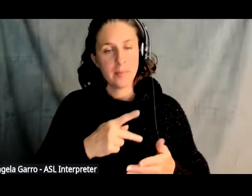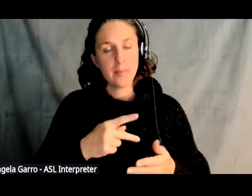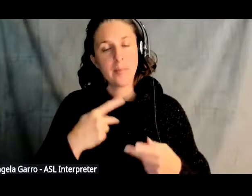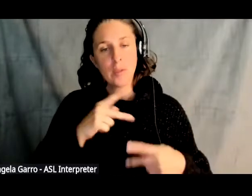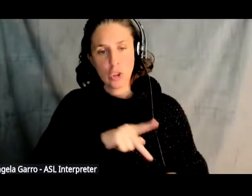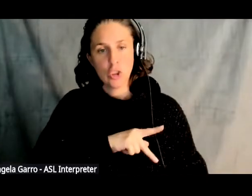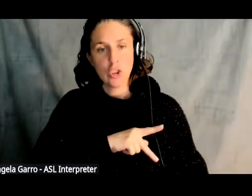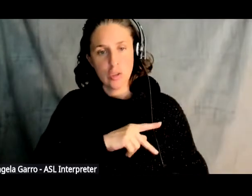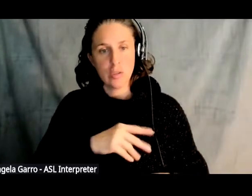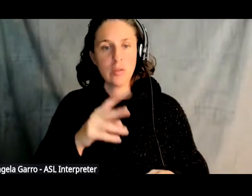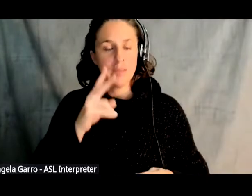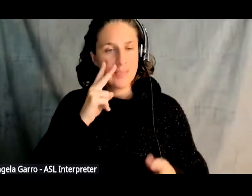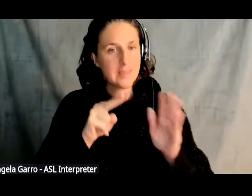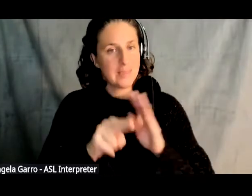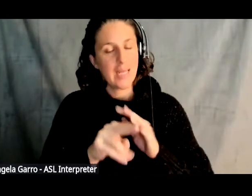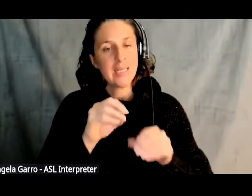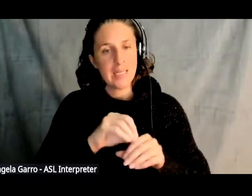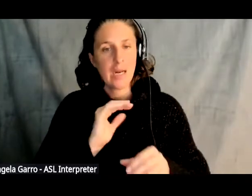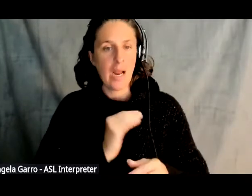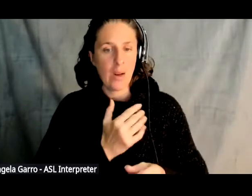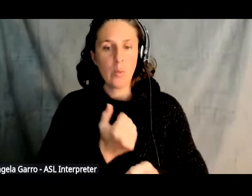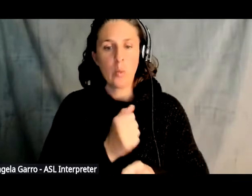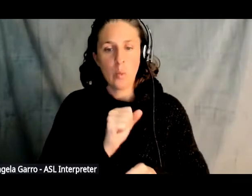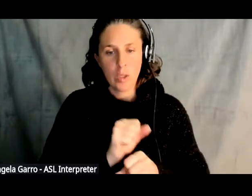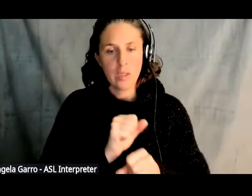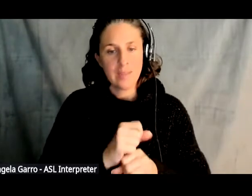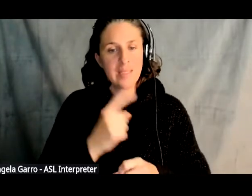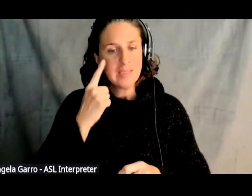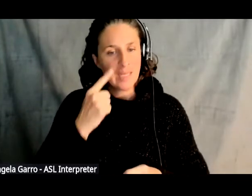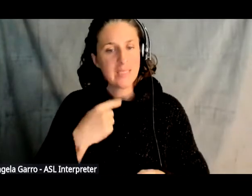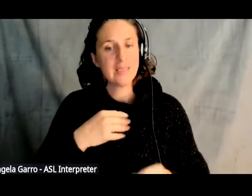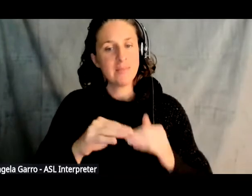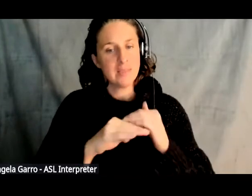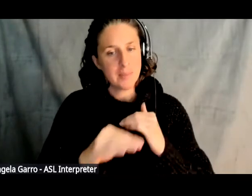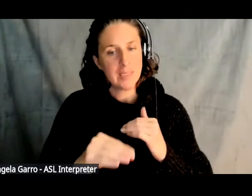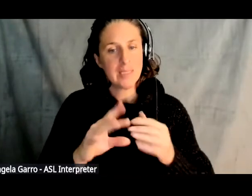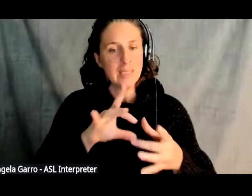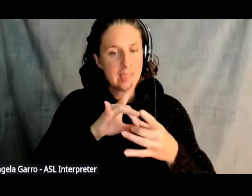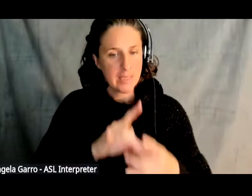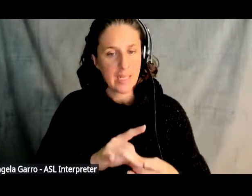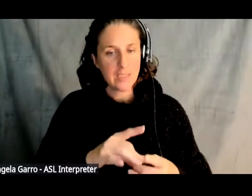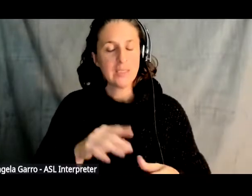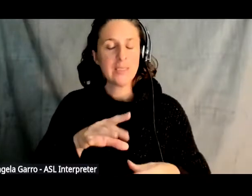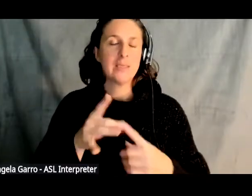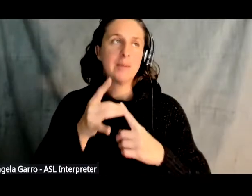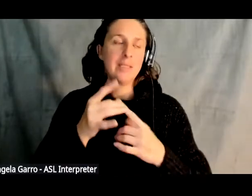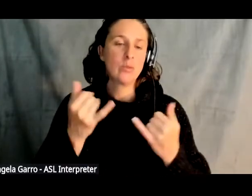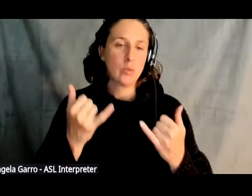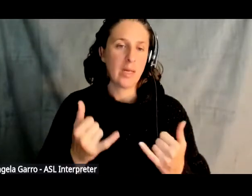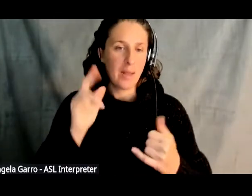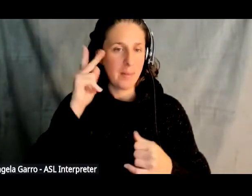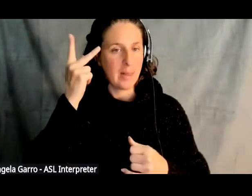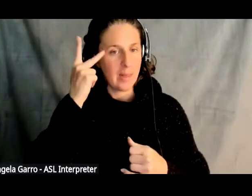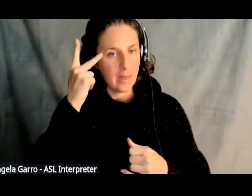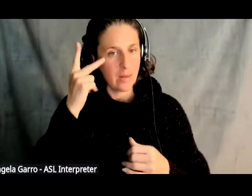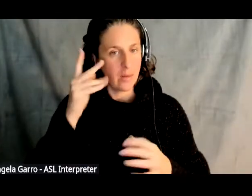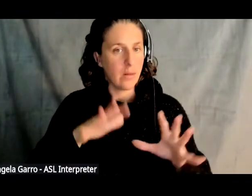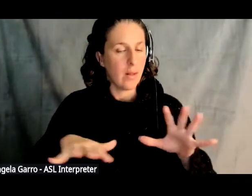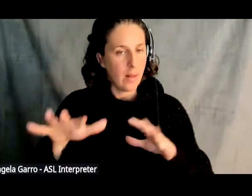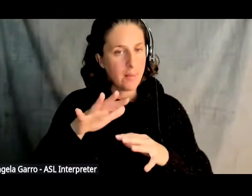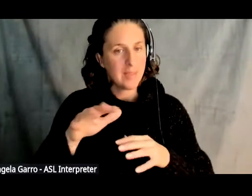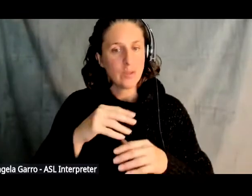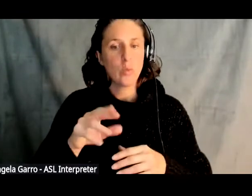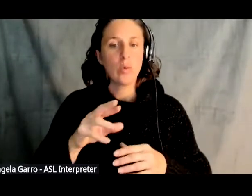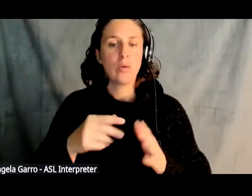our ML newcomer students with a sense of stability and connection, especially in today's political climate, where representation,